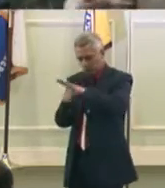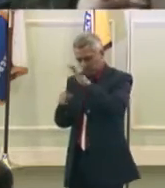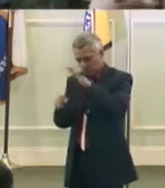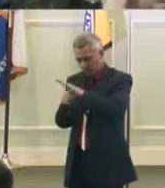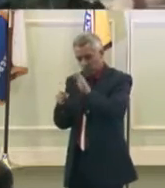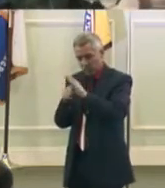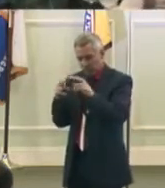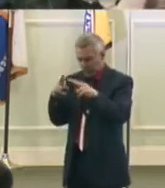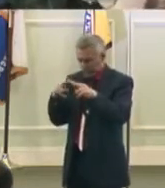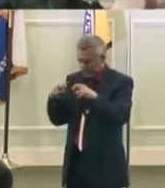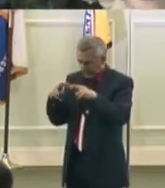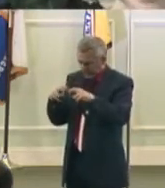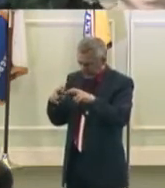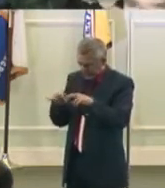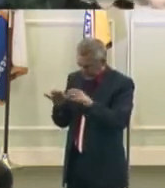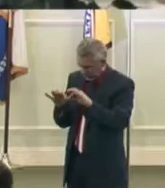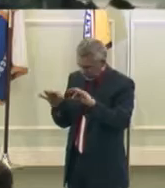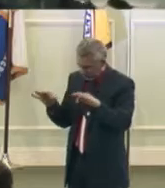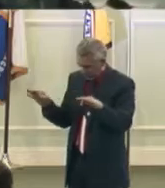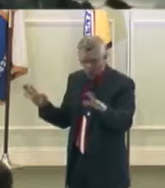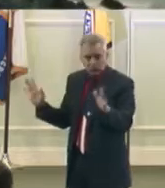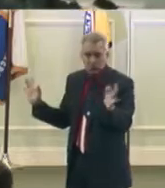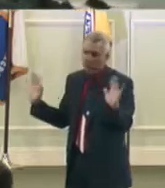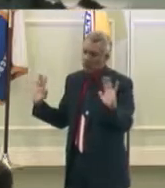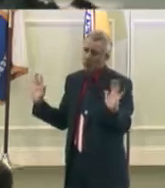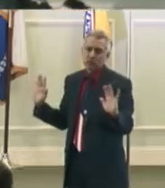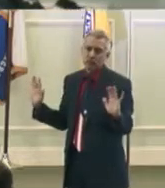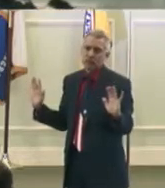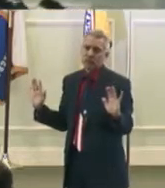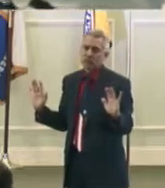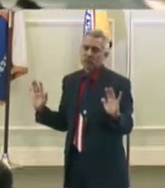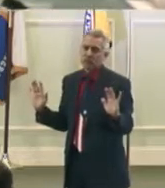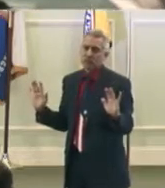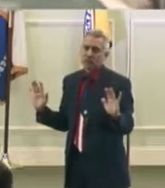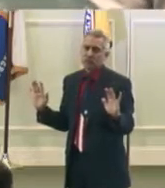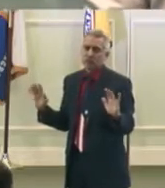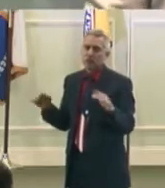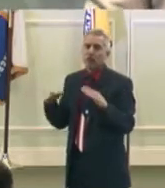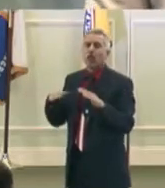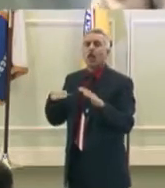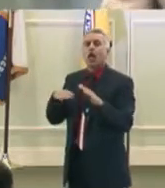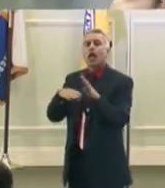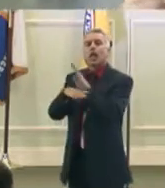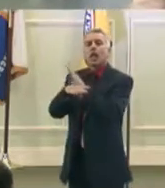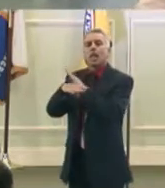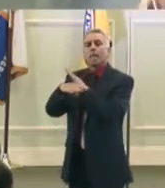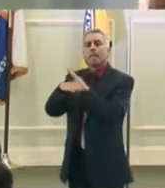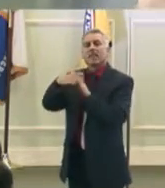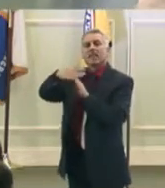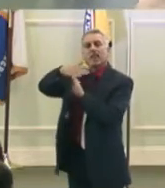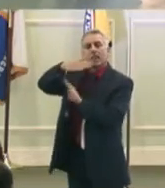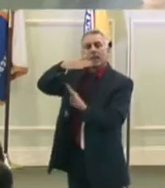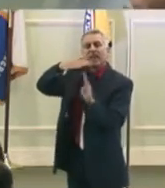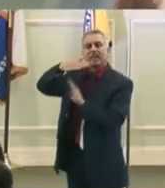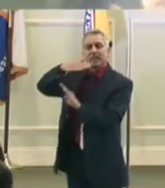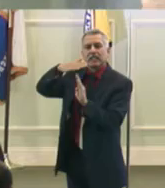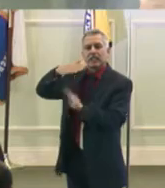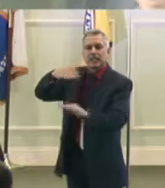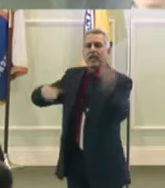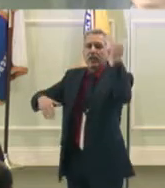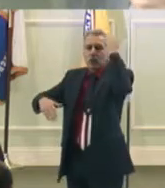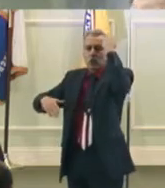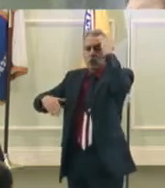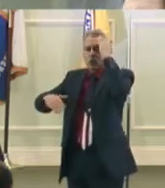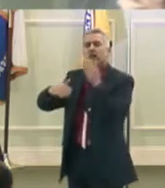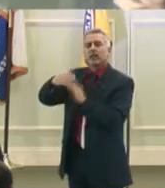out. So I say to you, while we're focusing on this time, other people are, let our lives, let our words, let our